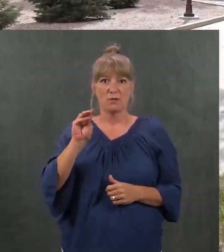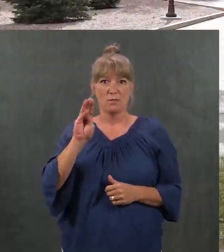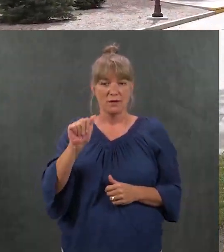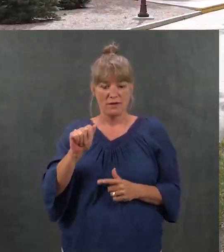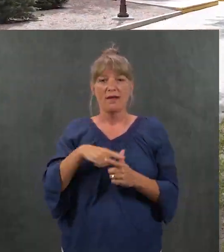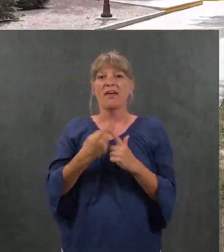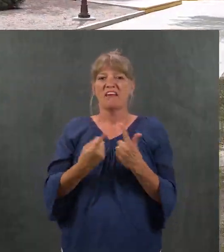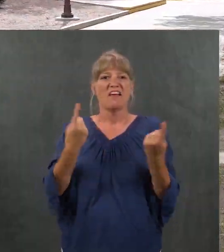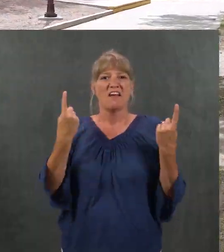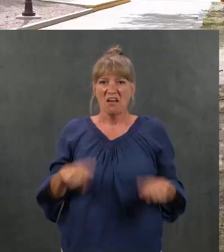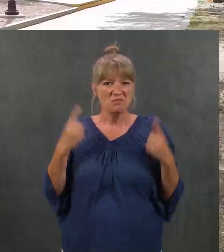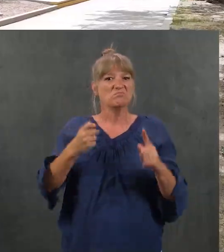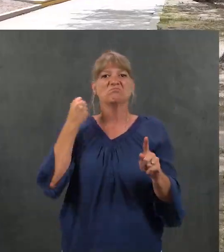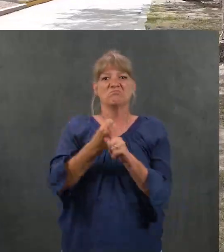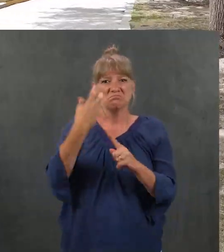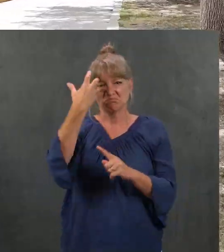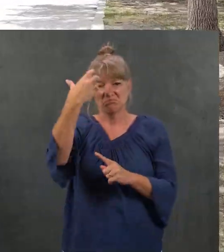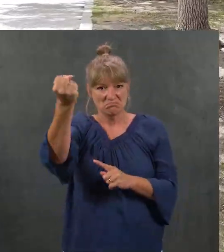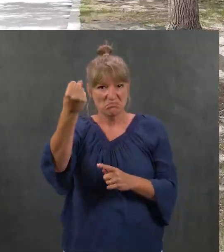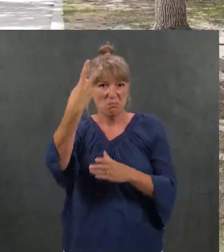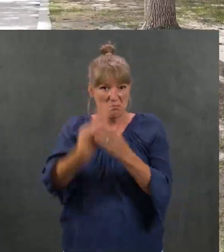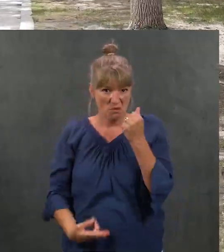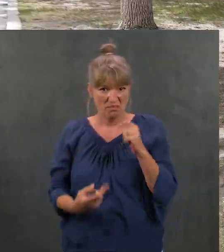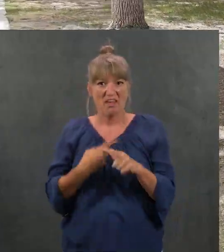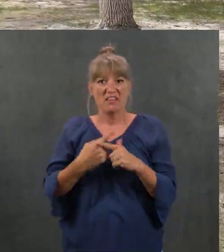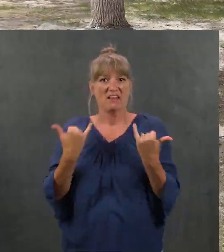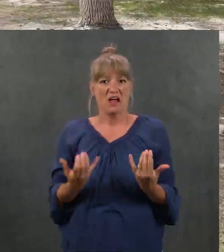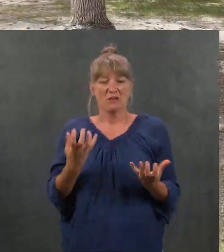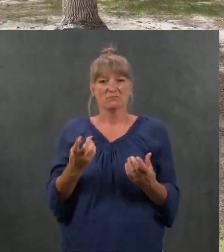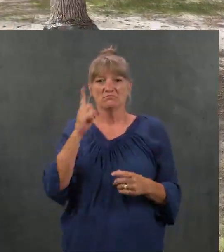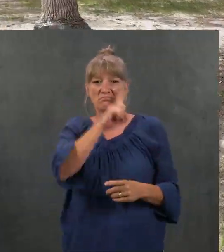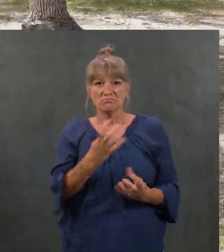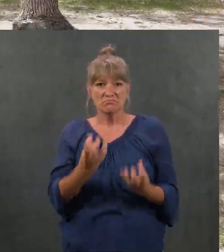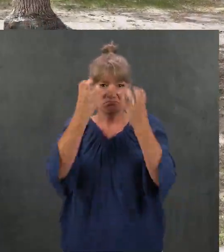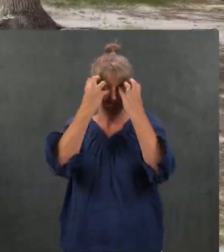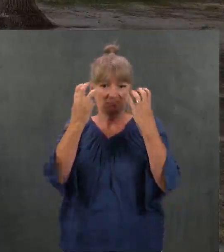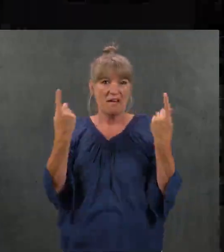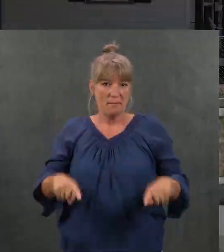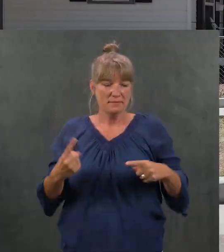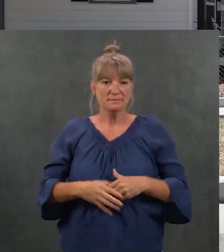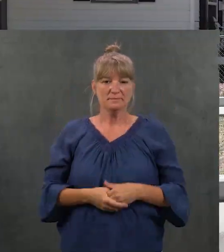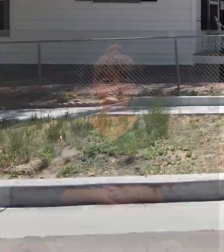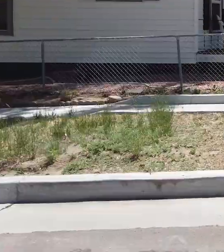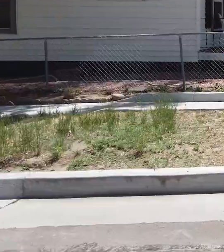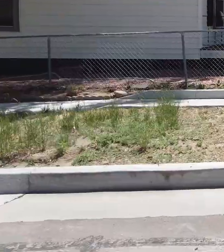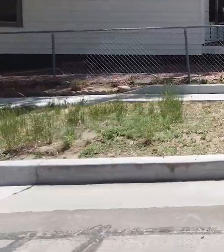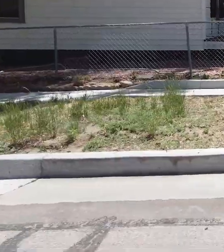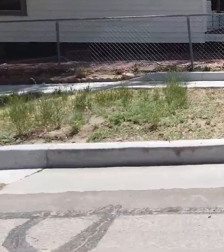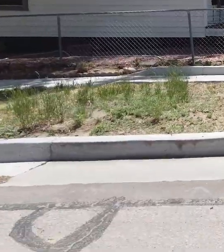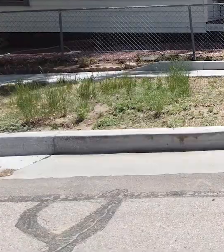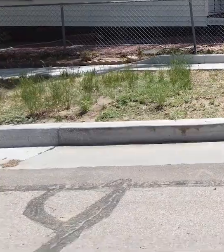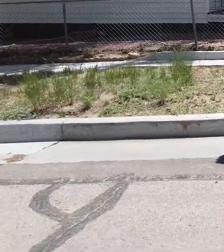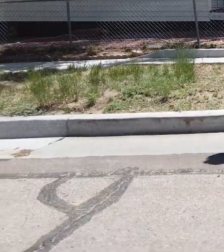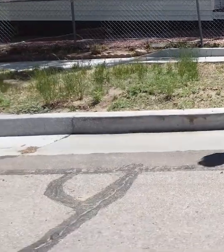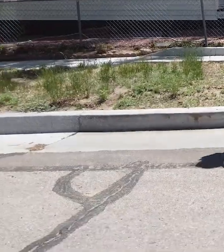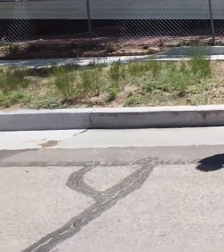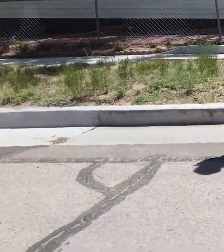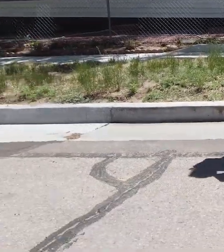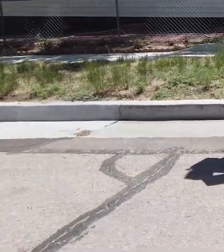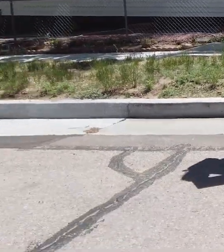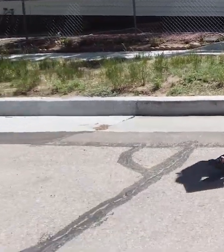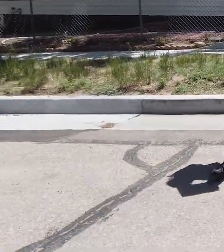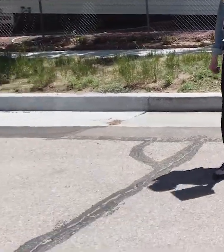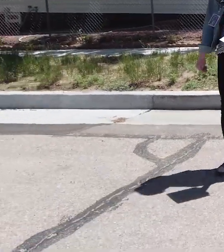I eventually had to have both eyes removed. Now I have prosthetic shells. Robin and a student with a long white cane walk across the